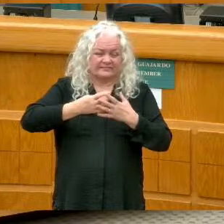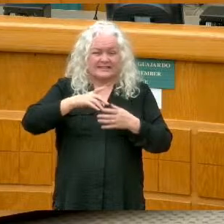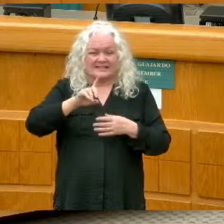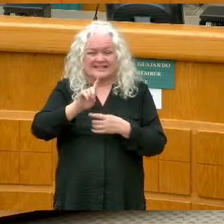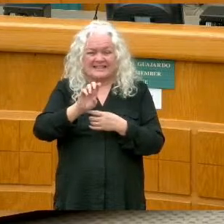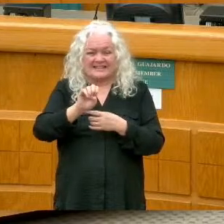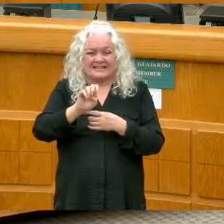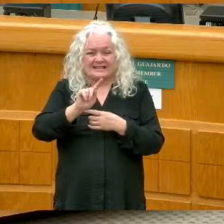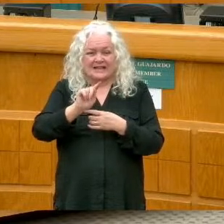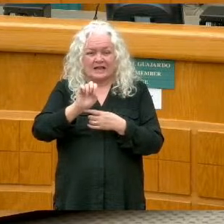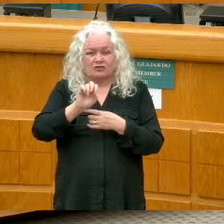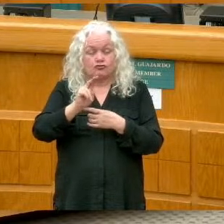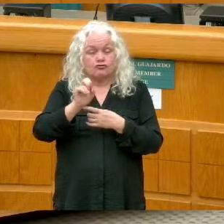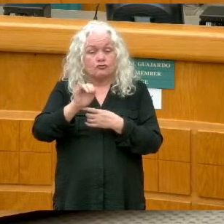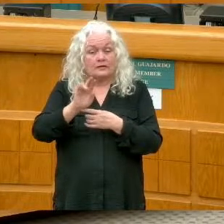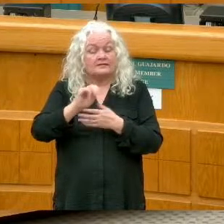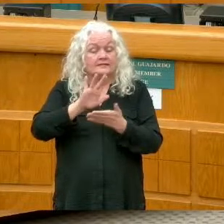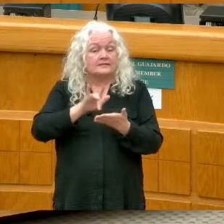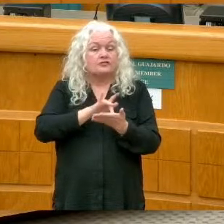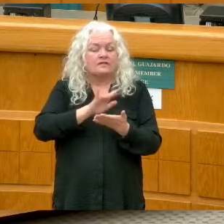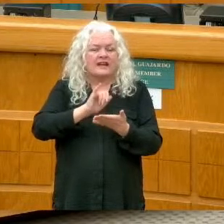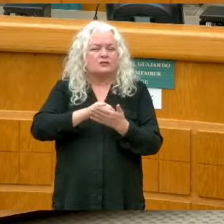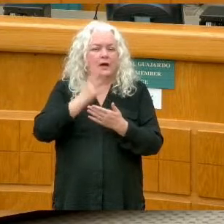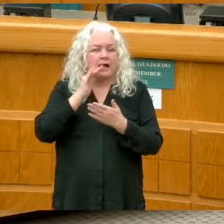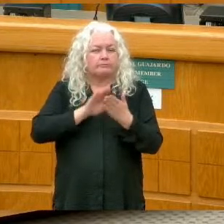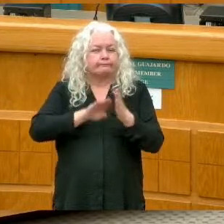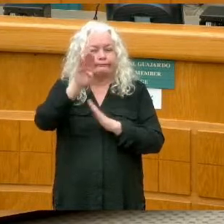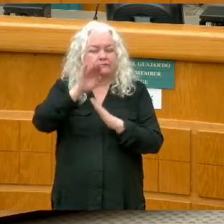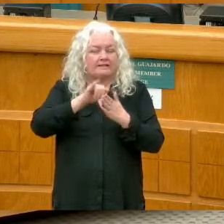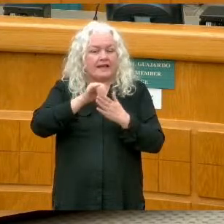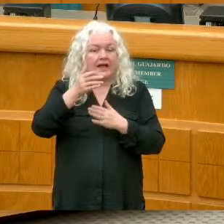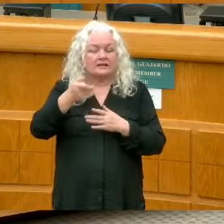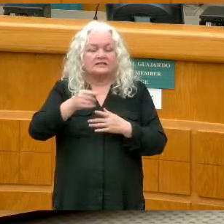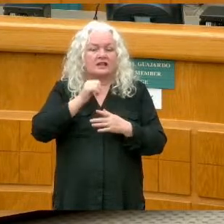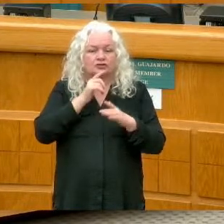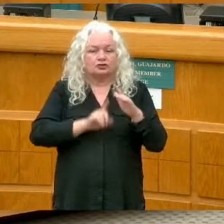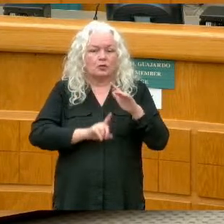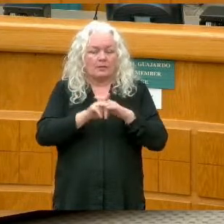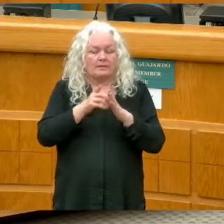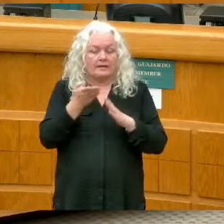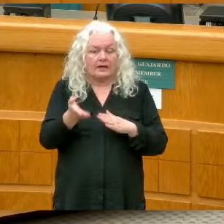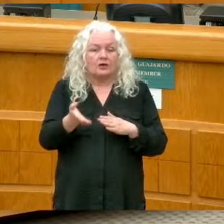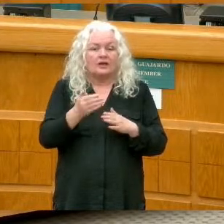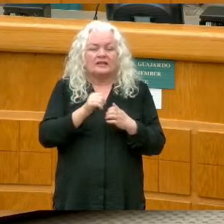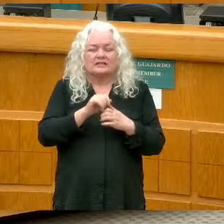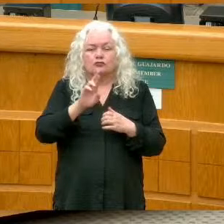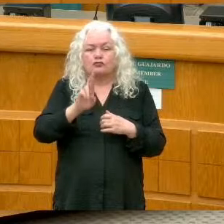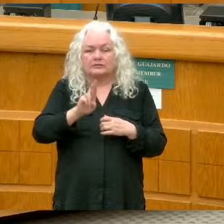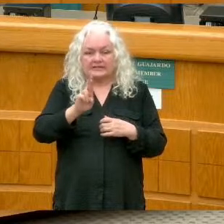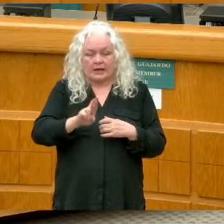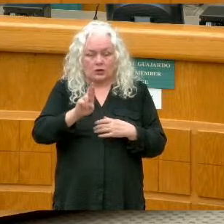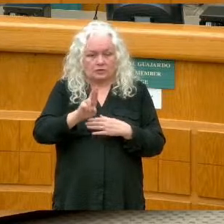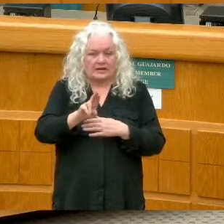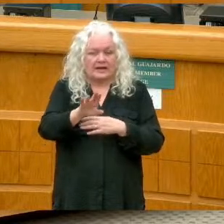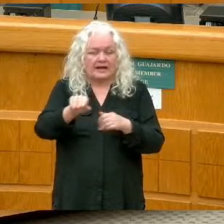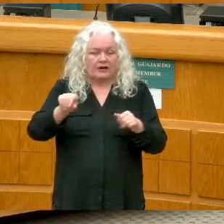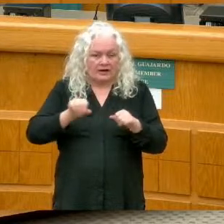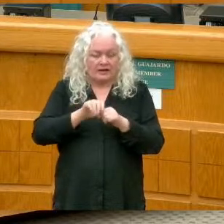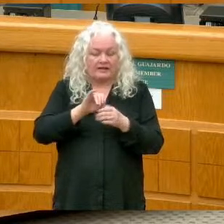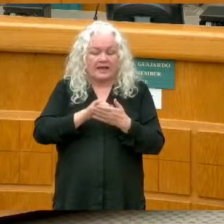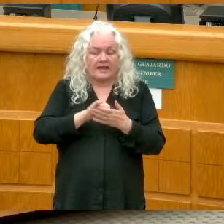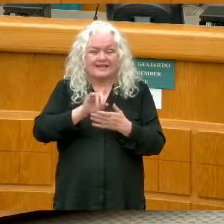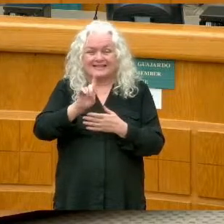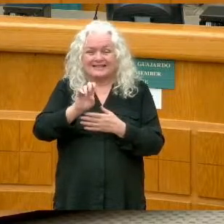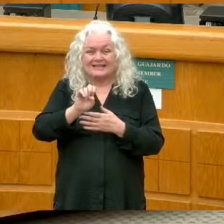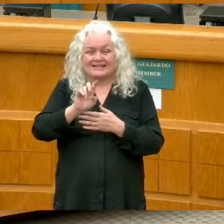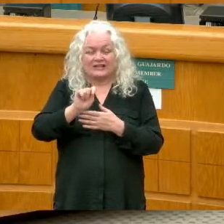up. There was a third day also that's not shown on this chart where there was some Robstown Area Detention Center